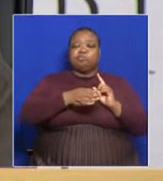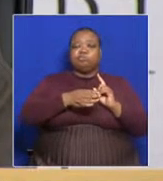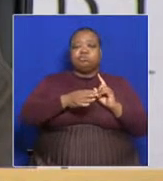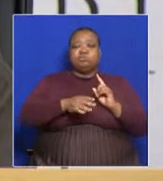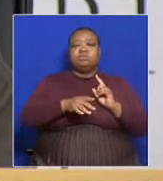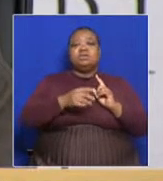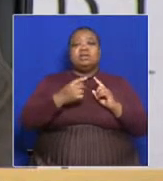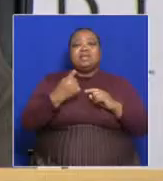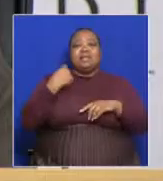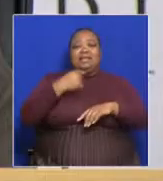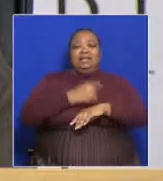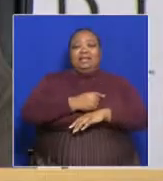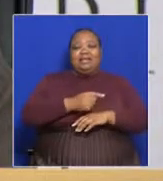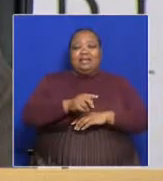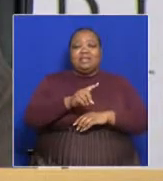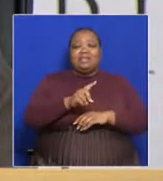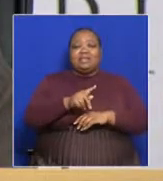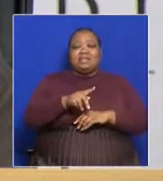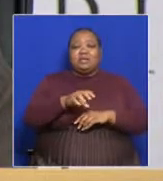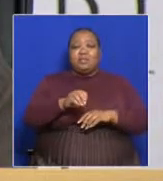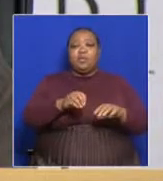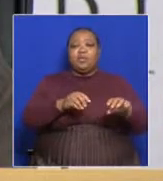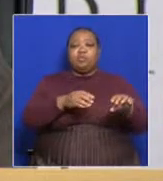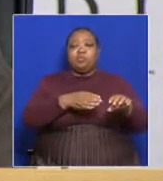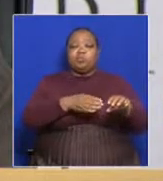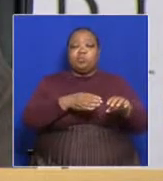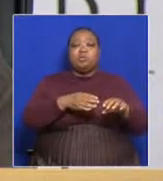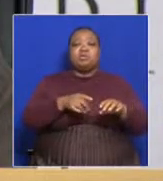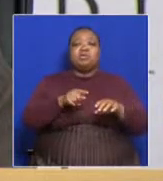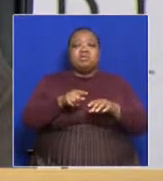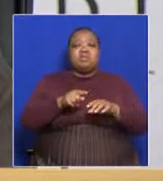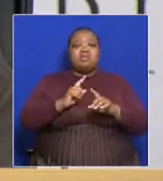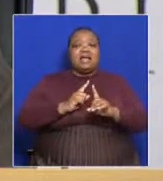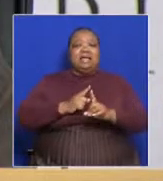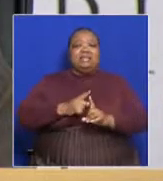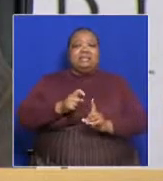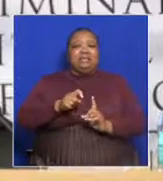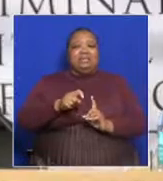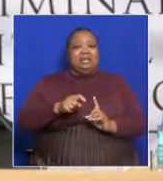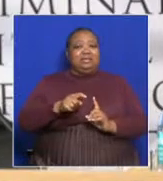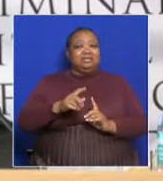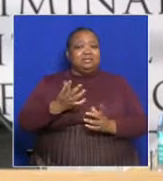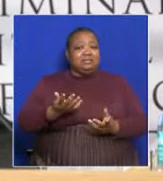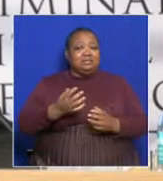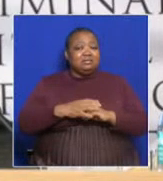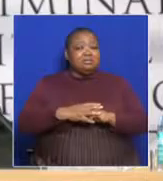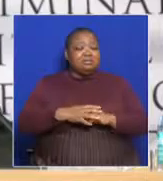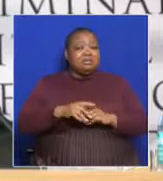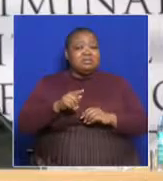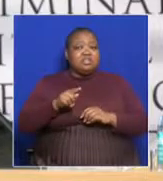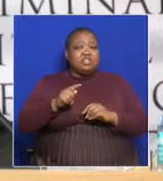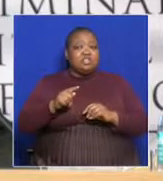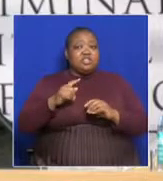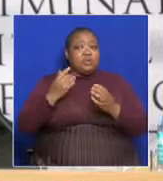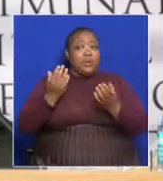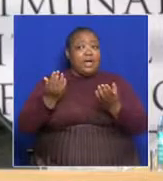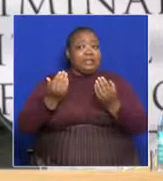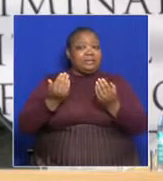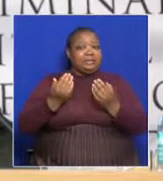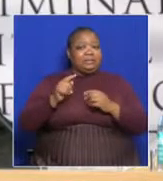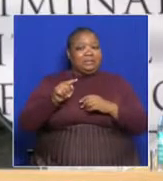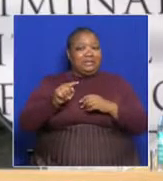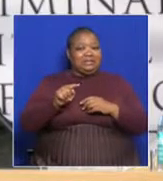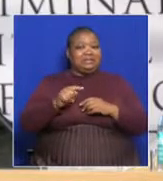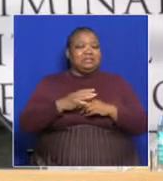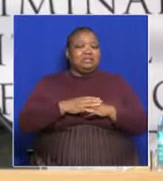depot, will have to somehow be answered at some point, and you are anticipating that. And that is why you include